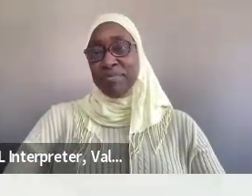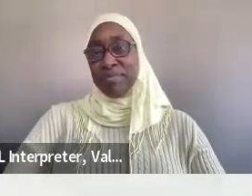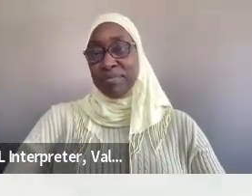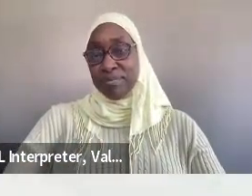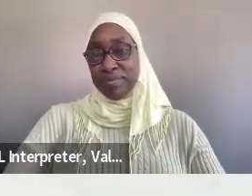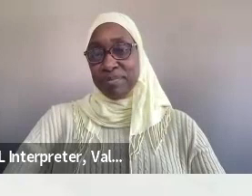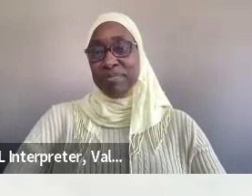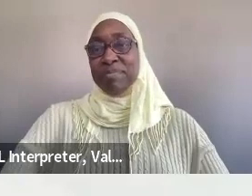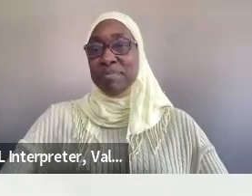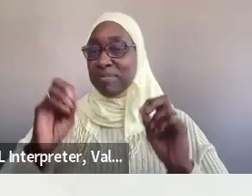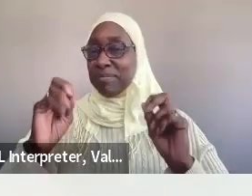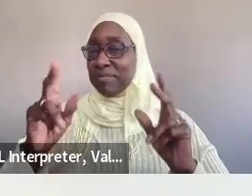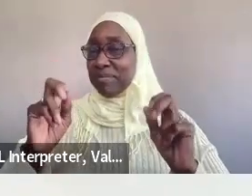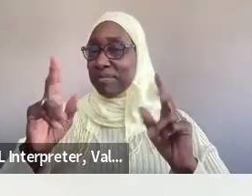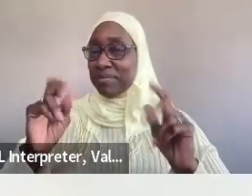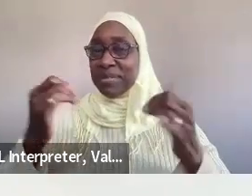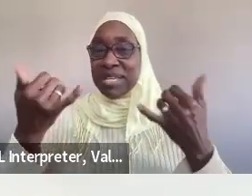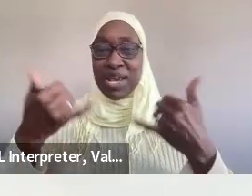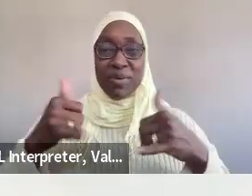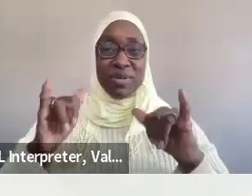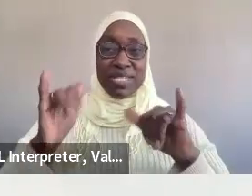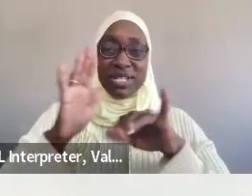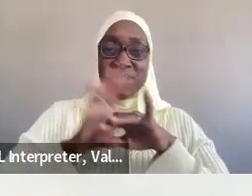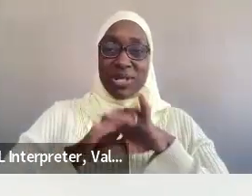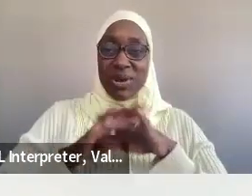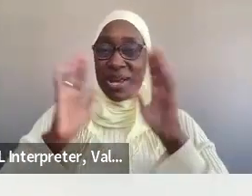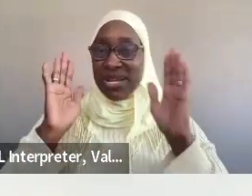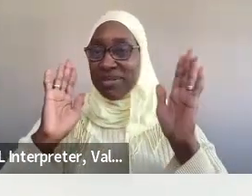Oh, we're still good. We're still on. Sorry. Just to everyone.